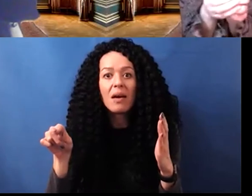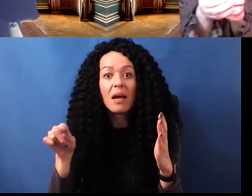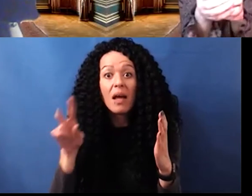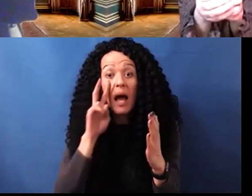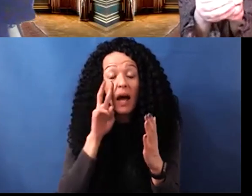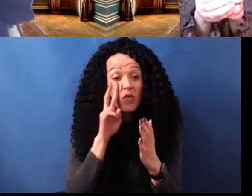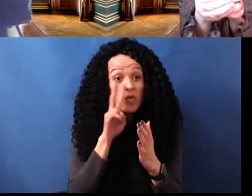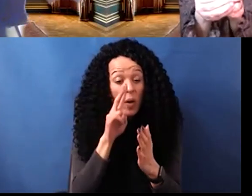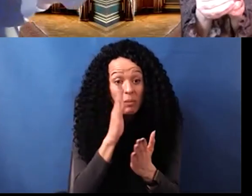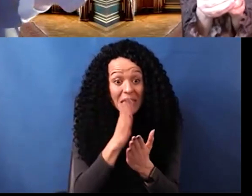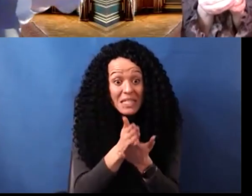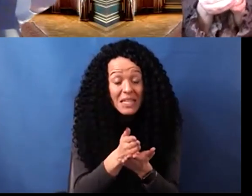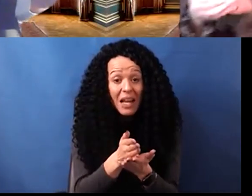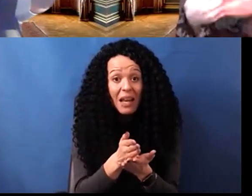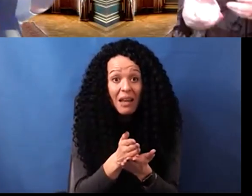them distinctly.